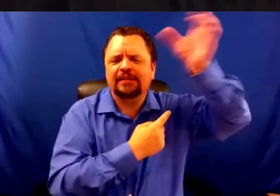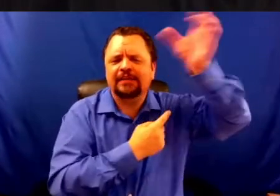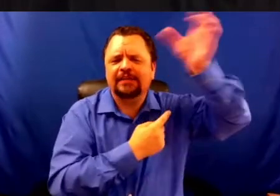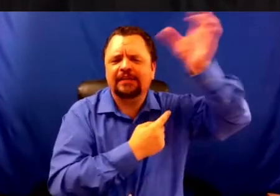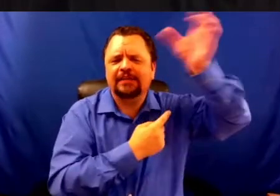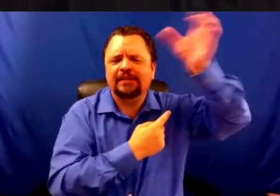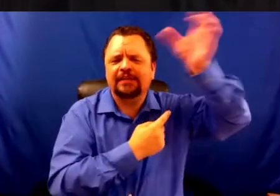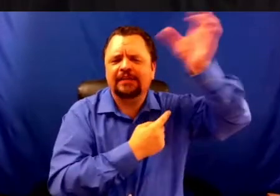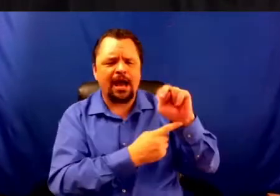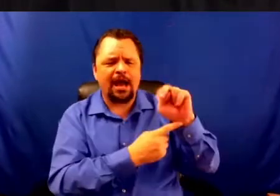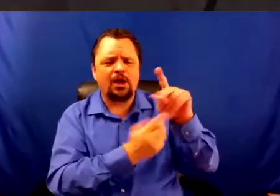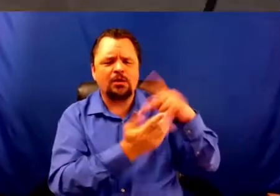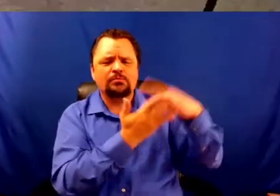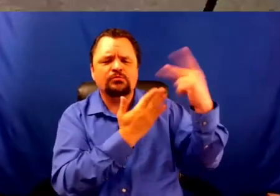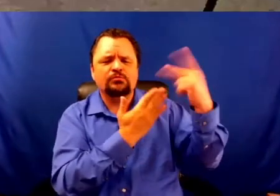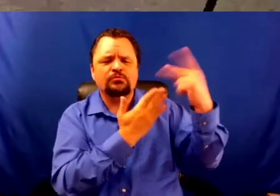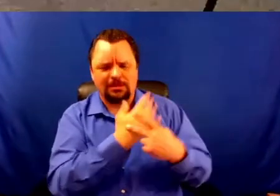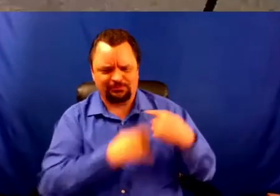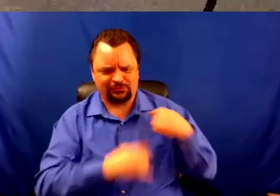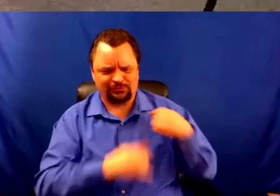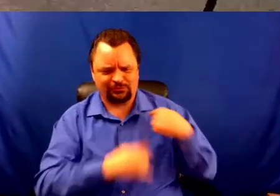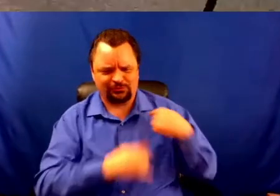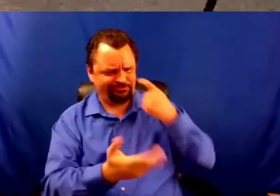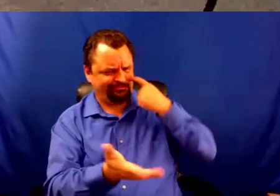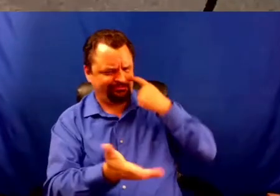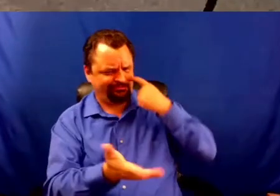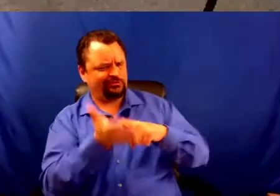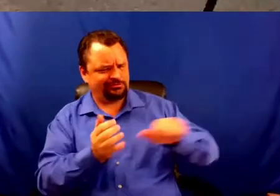homebound program, and we recognized other